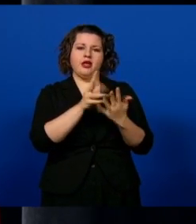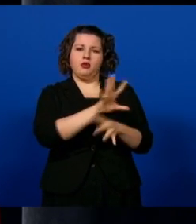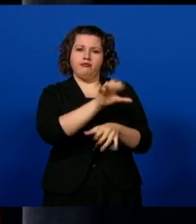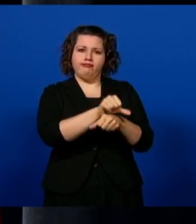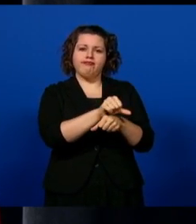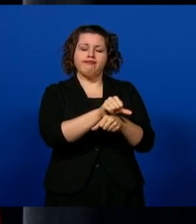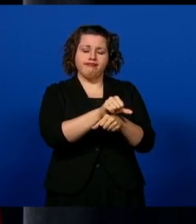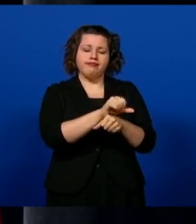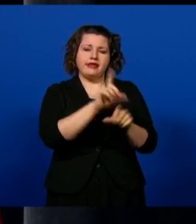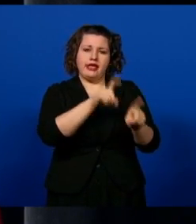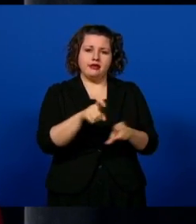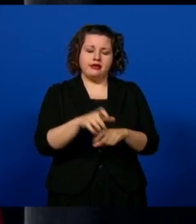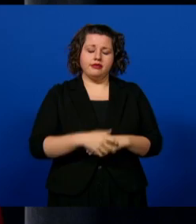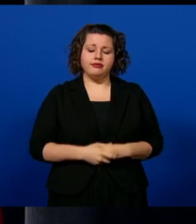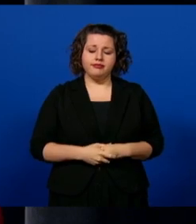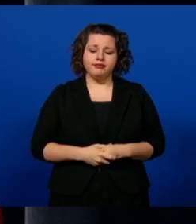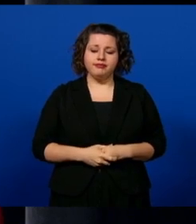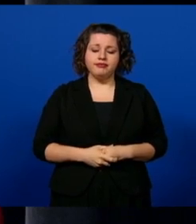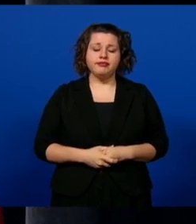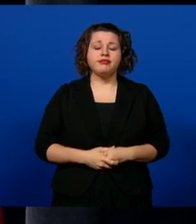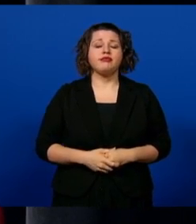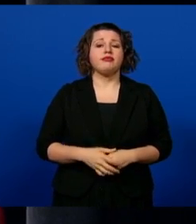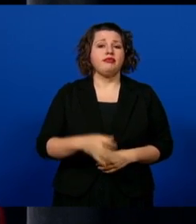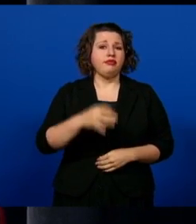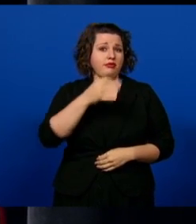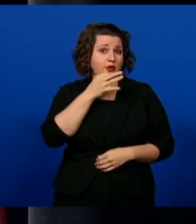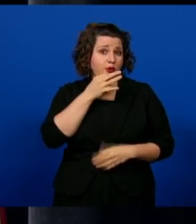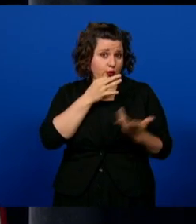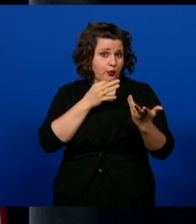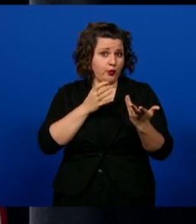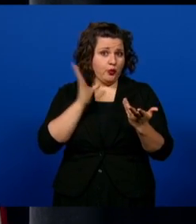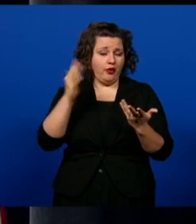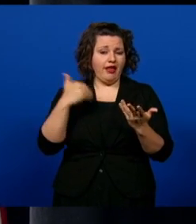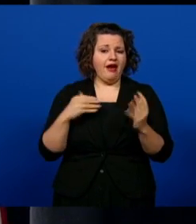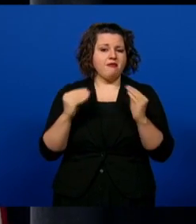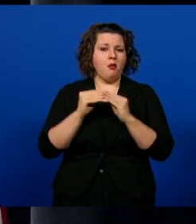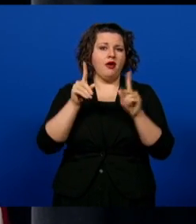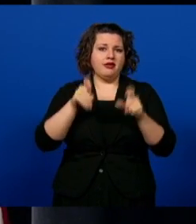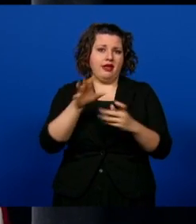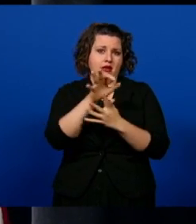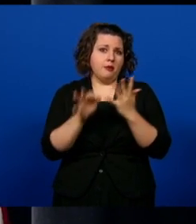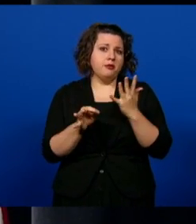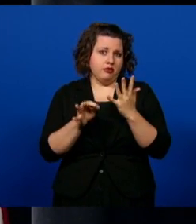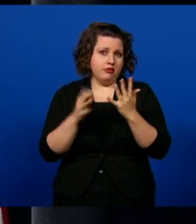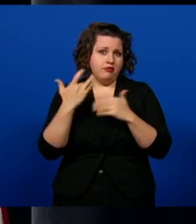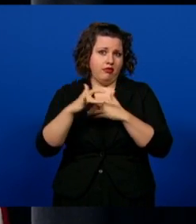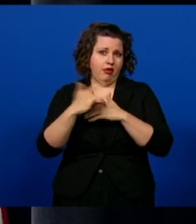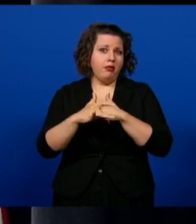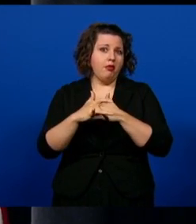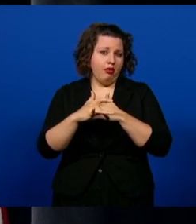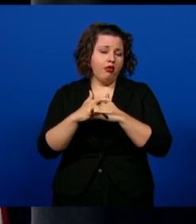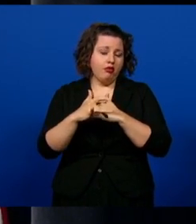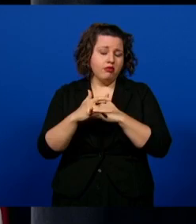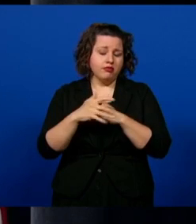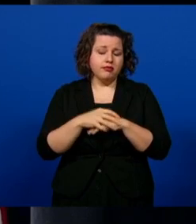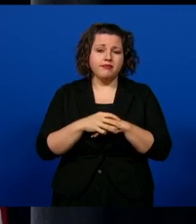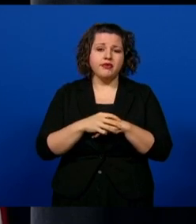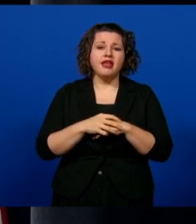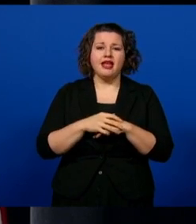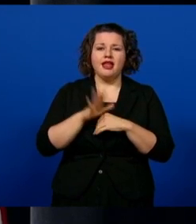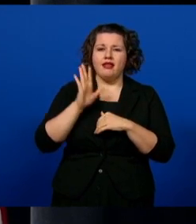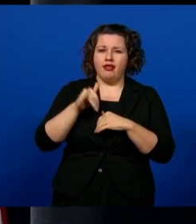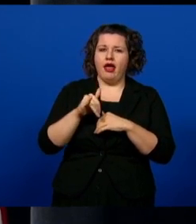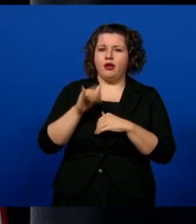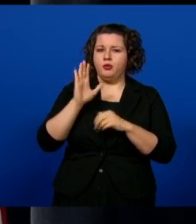today. And soon there will be even more testing options, more options for testing through